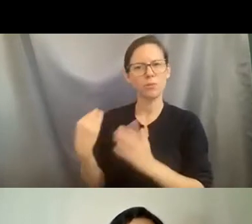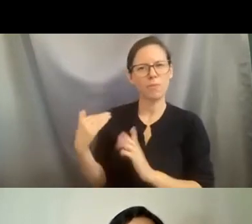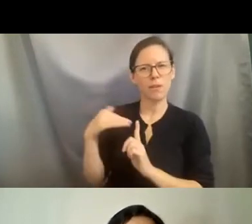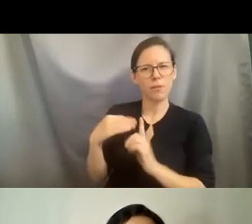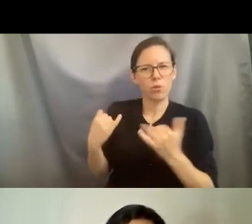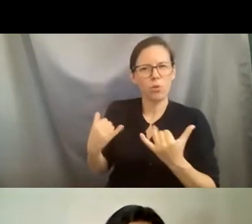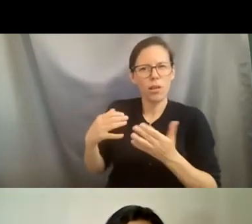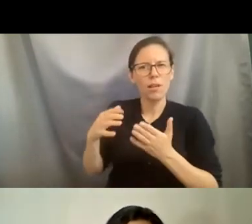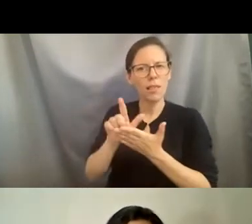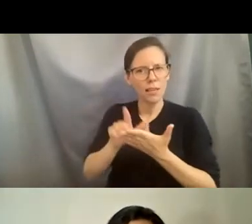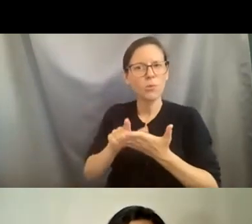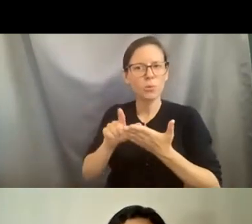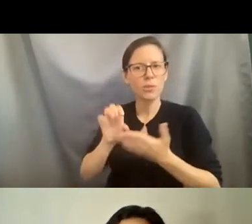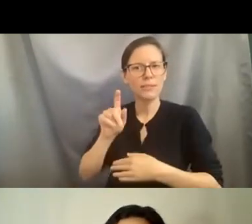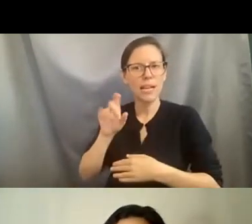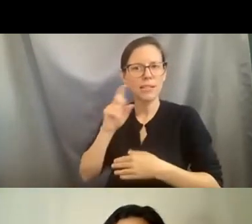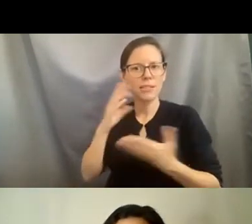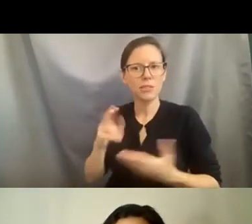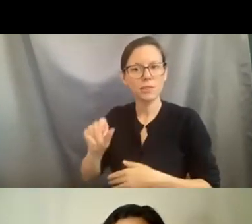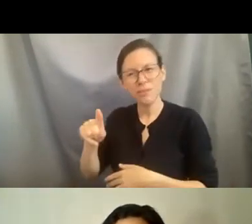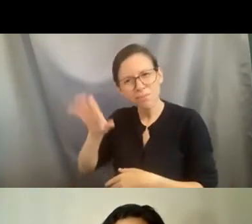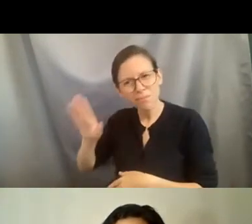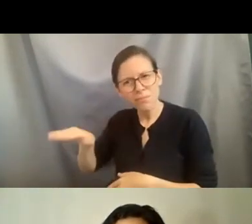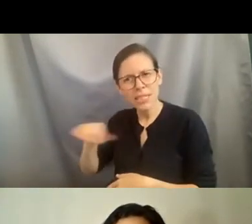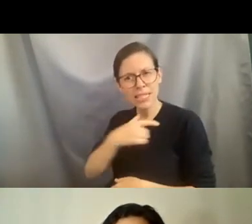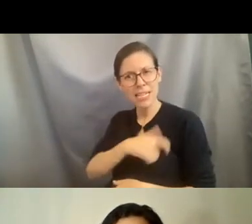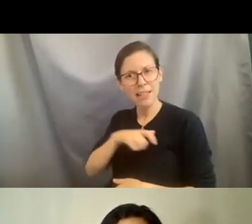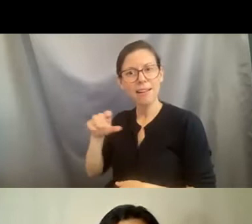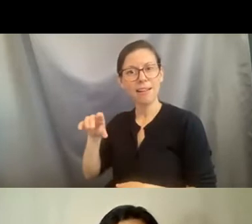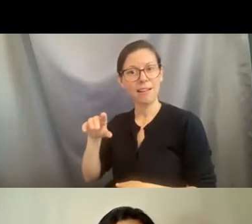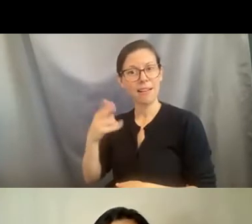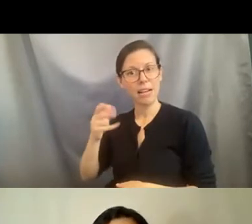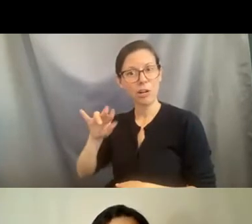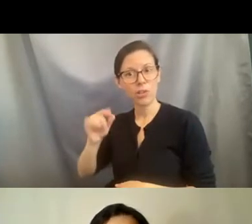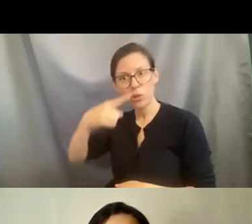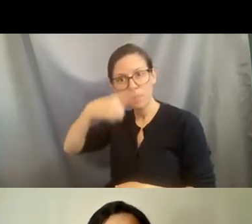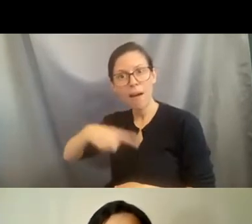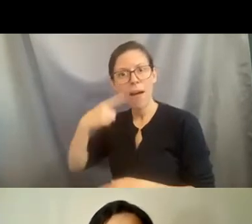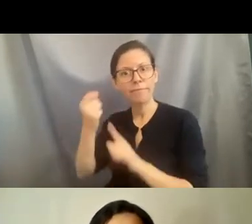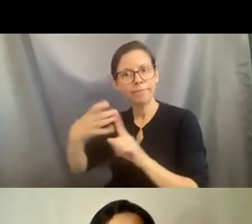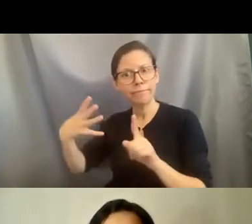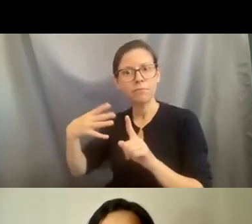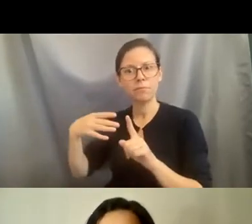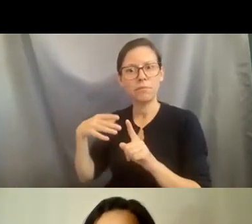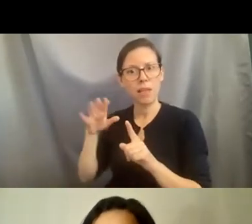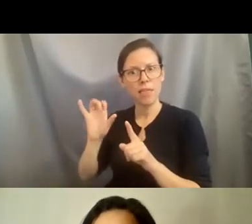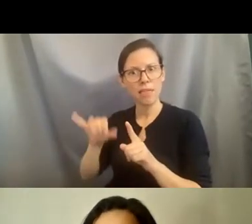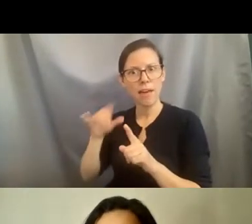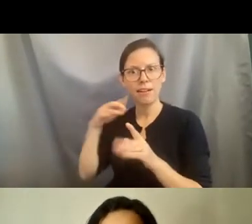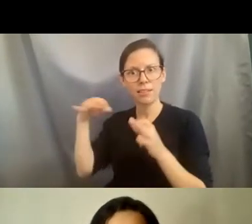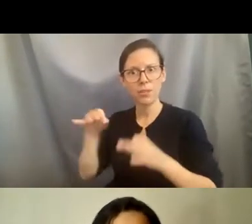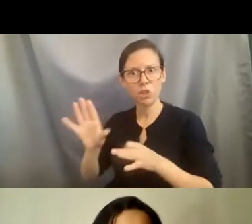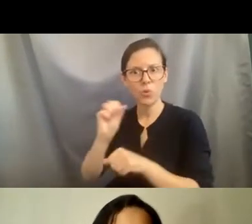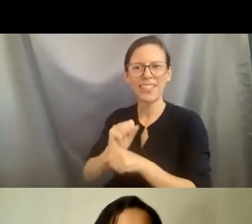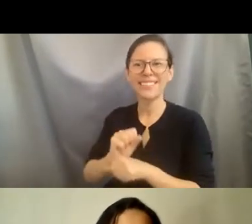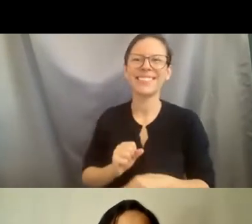also like to answer that question and unpack the work you've done on securing the right to abortion in Virginia. Well, thank you. I couldn't say it